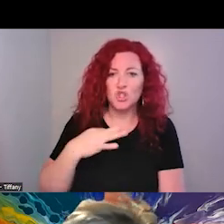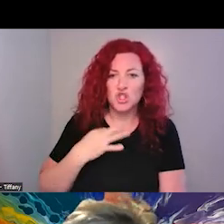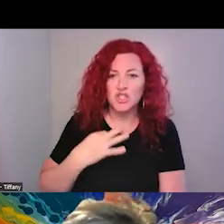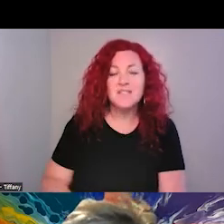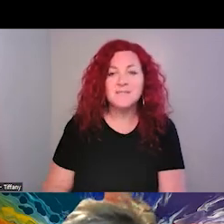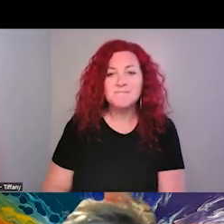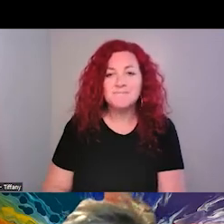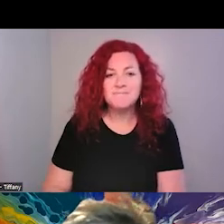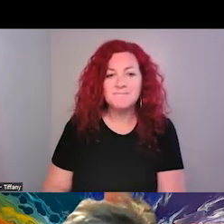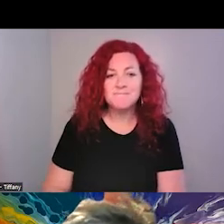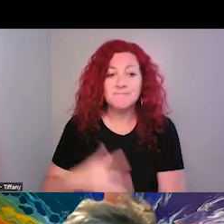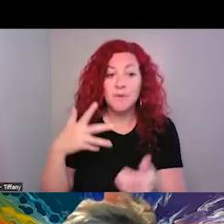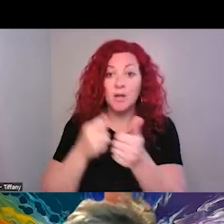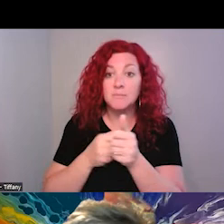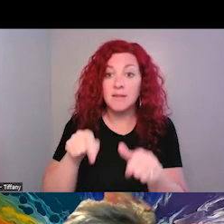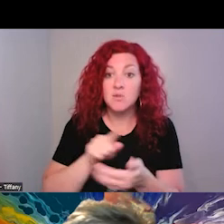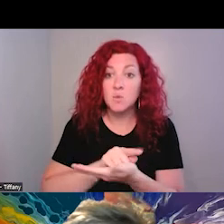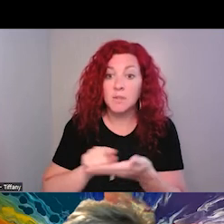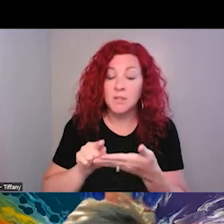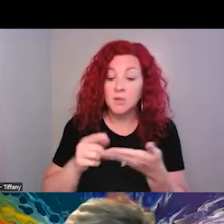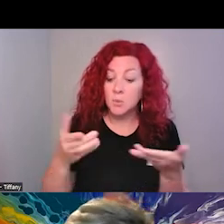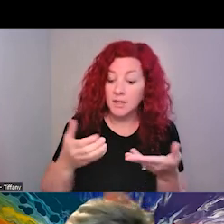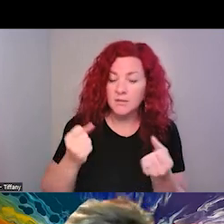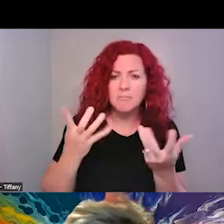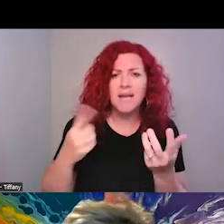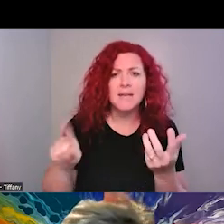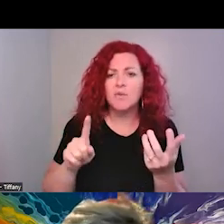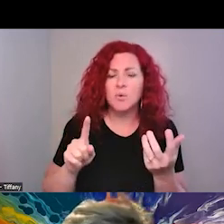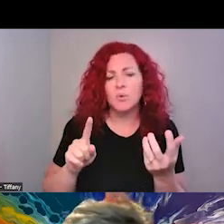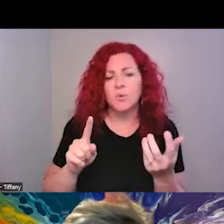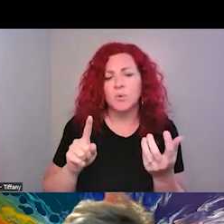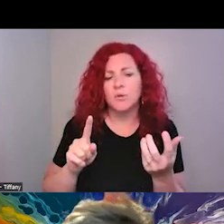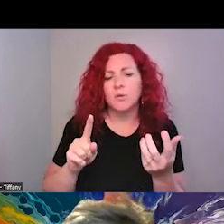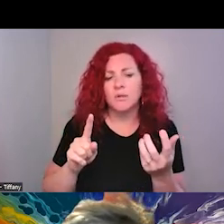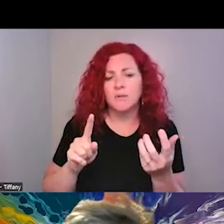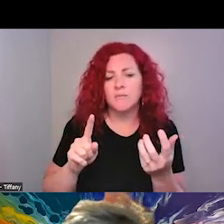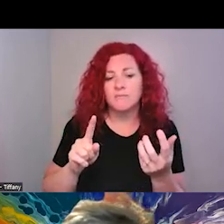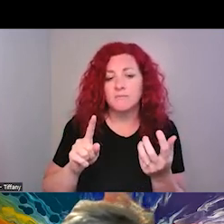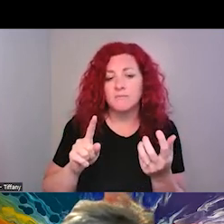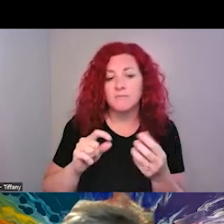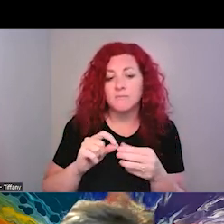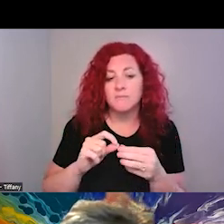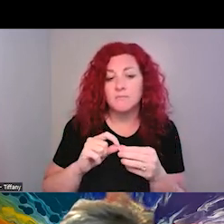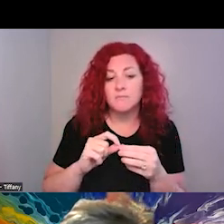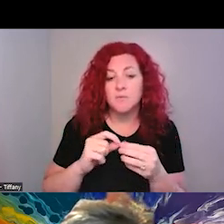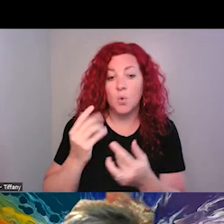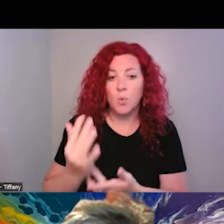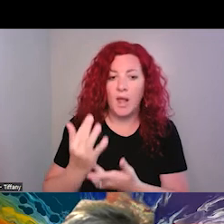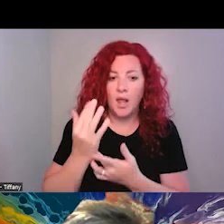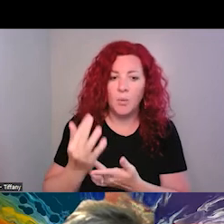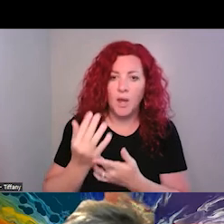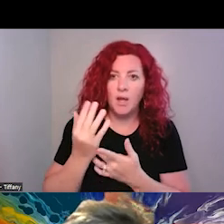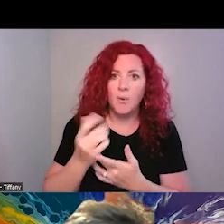have an update this week, which is many of you have been waiting very patiently